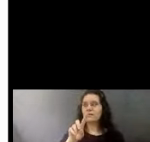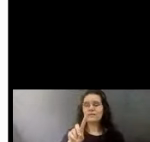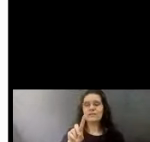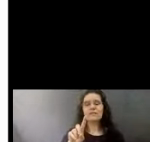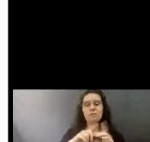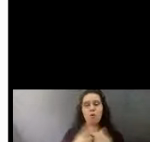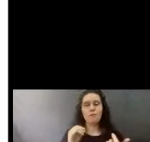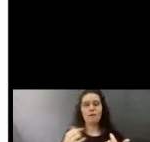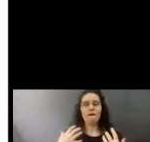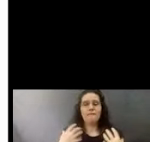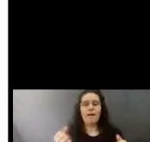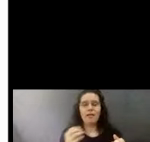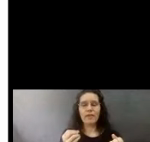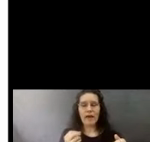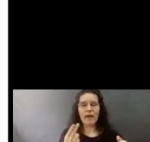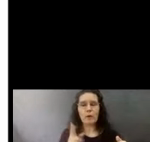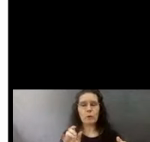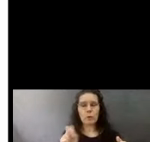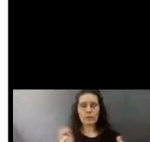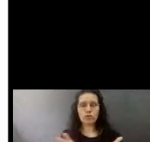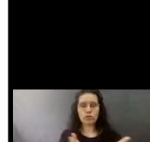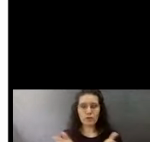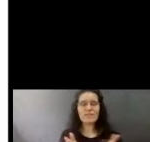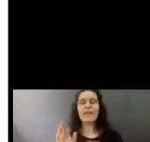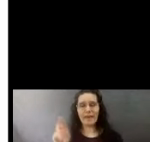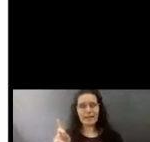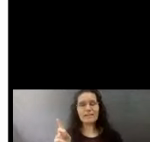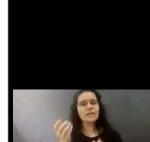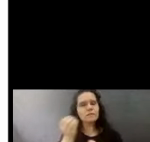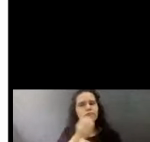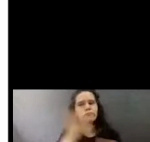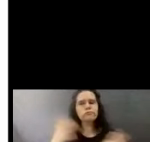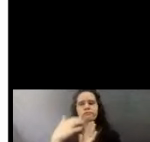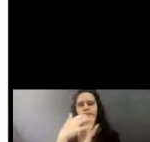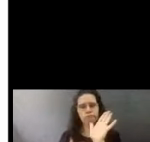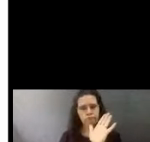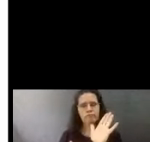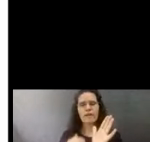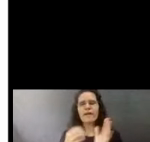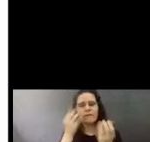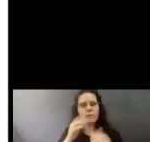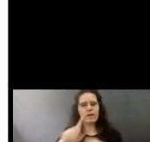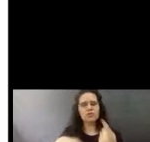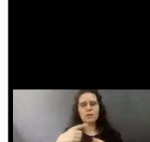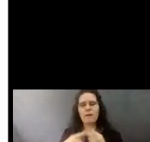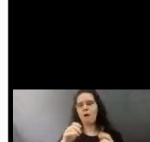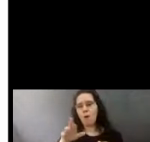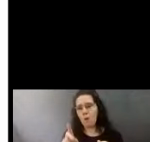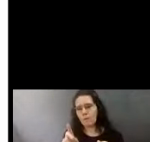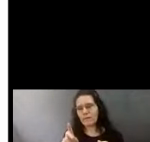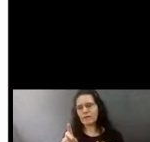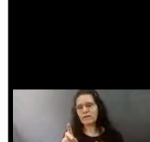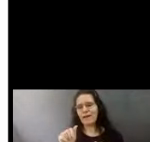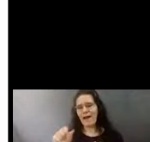last summer issued guidance on long COVID as a disability under 3 laws: under the Americans with Disabilities Act, as we've